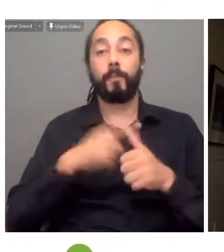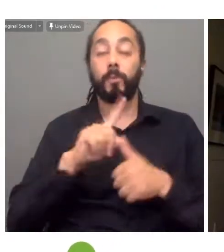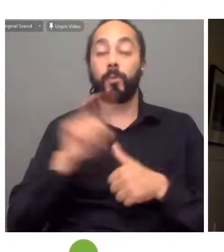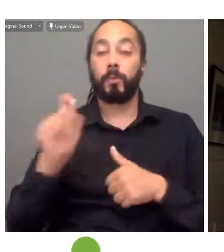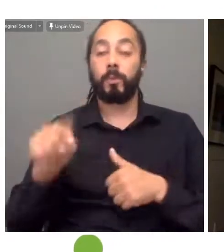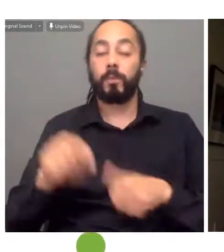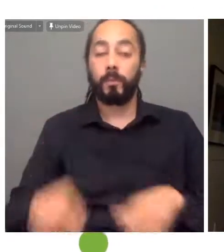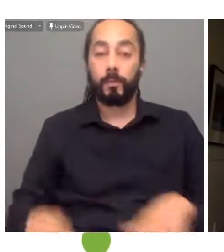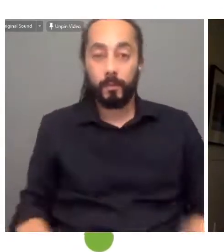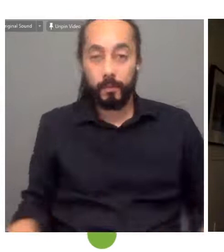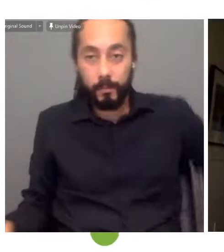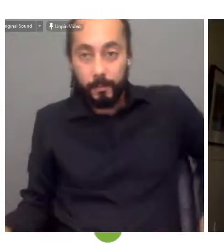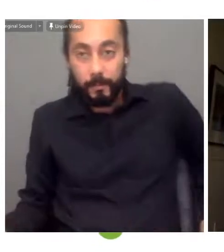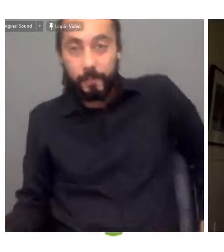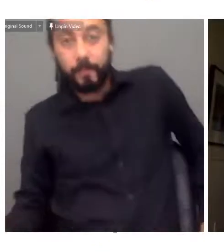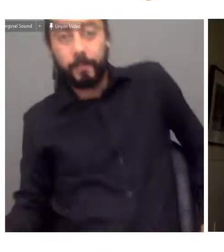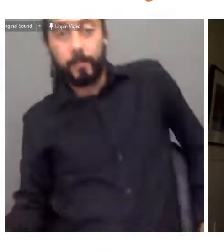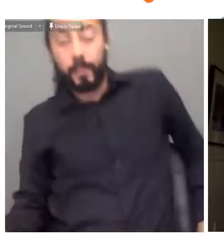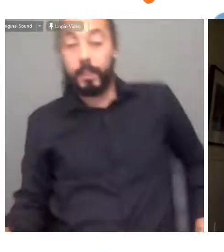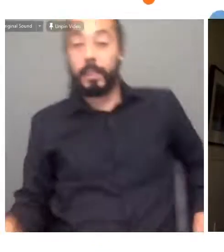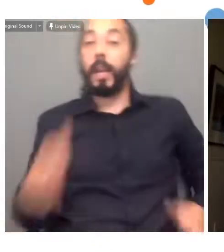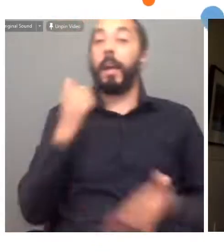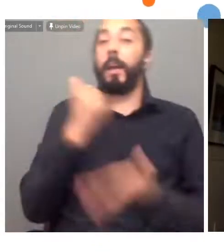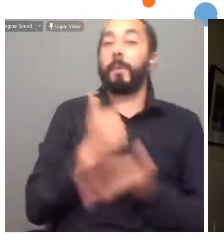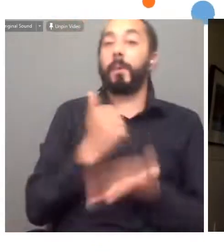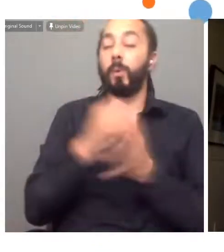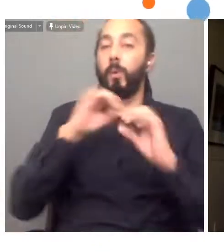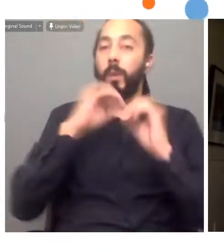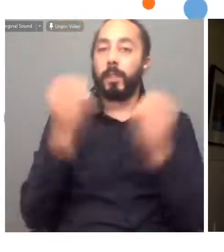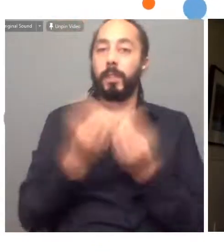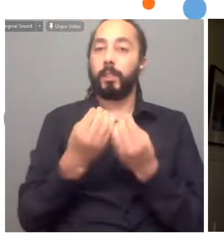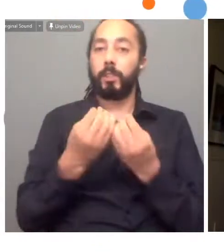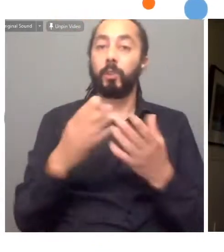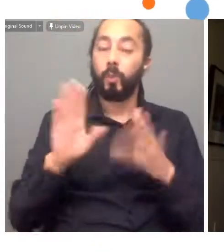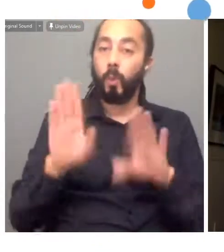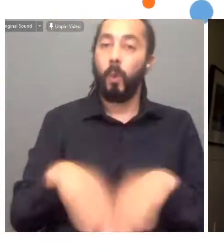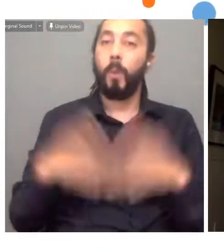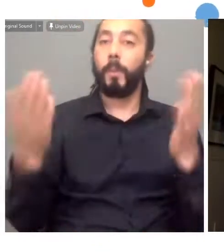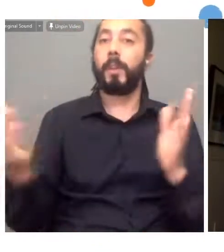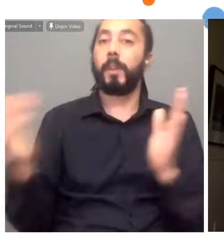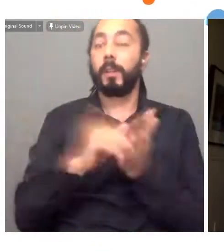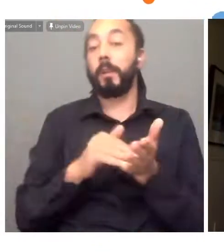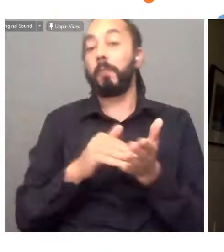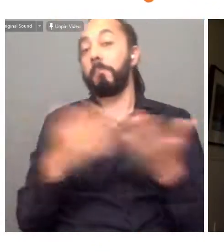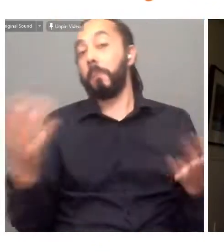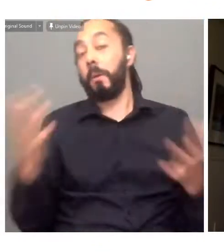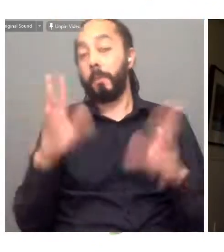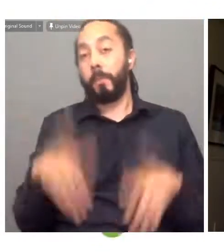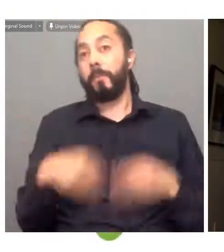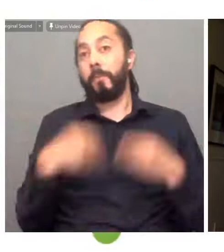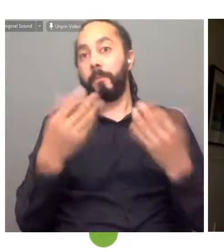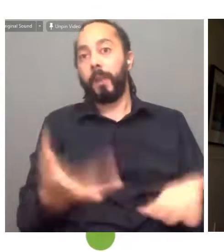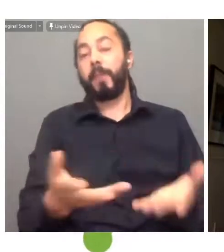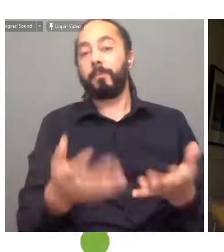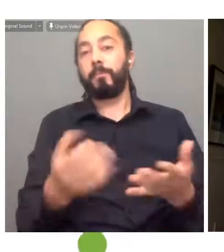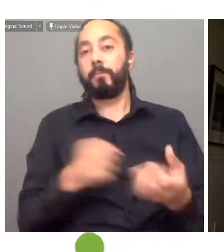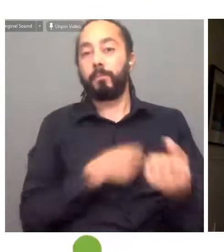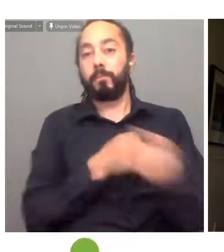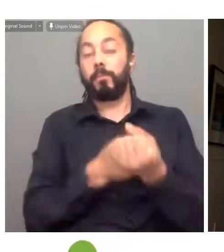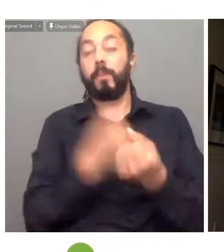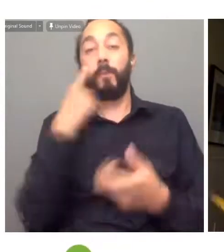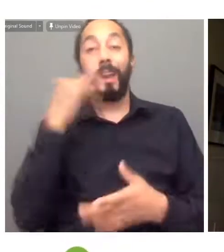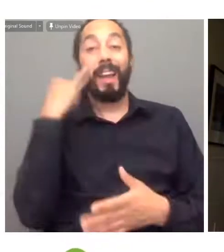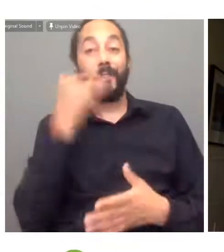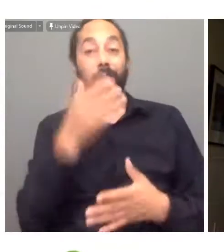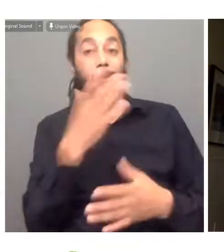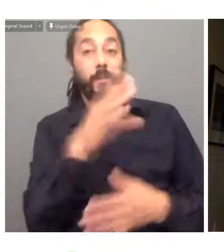helping organizations to reopen by providing a subsidy for lower than expected revenues. For example, in